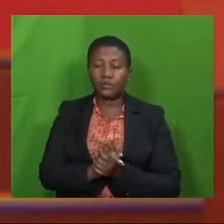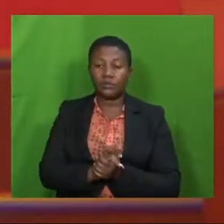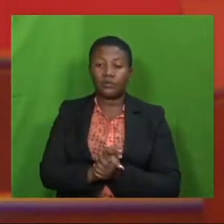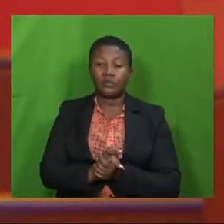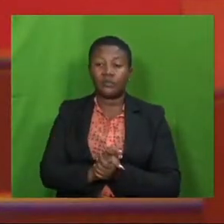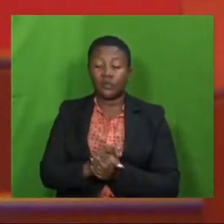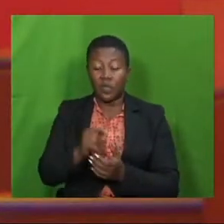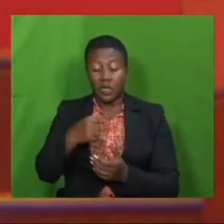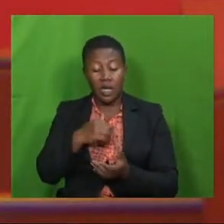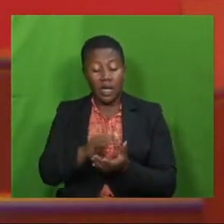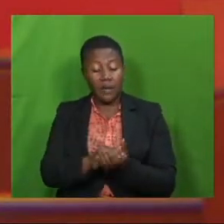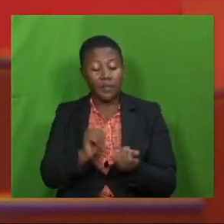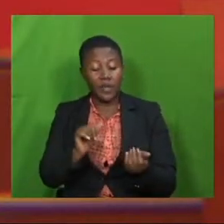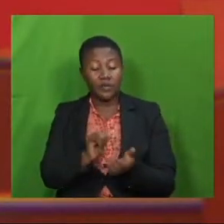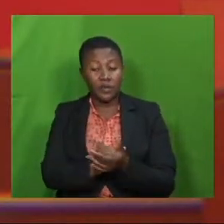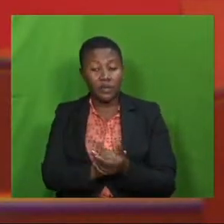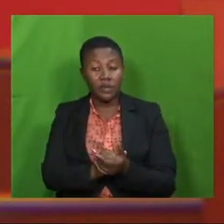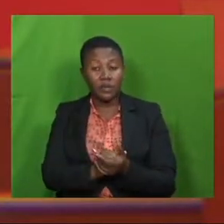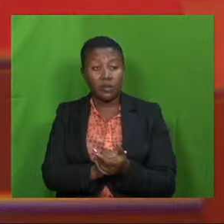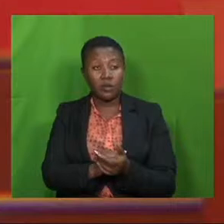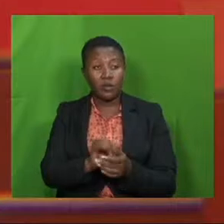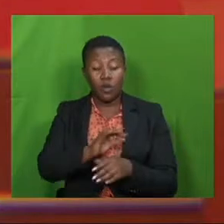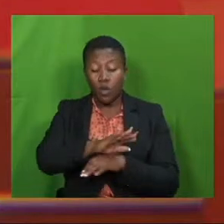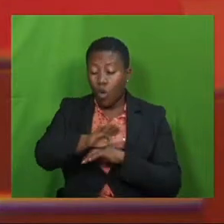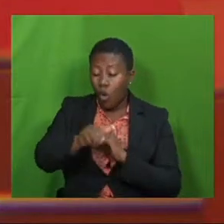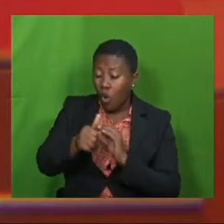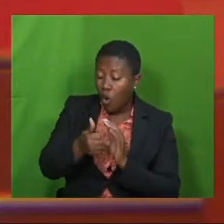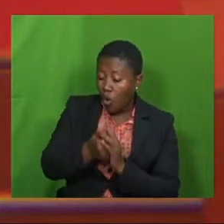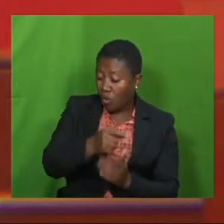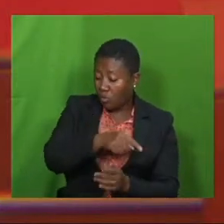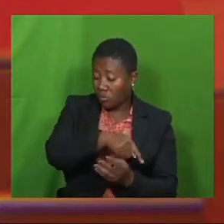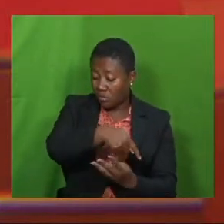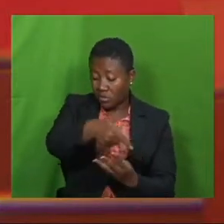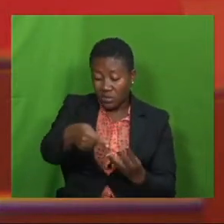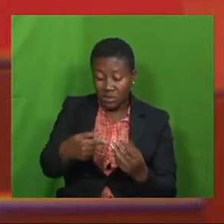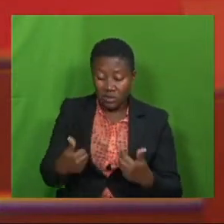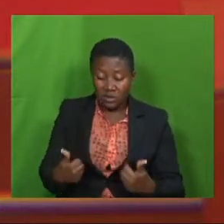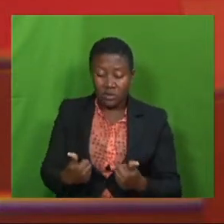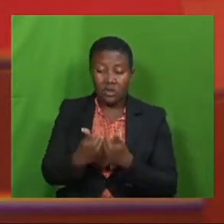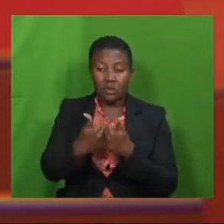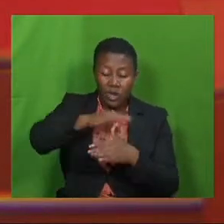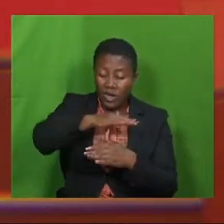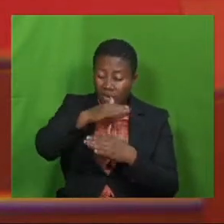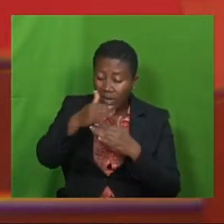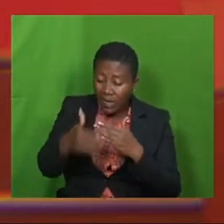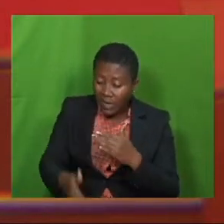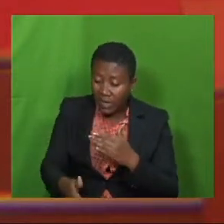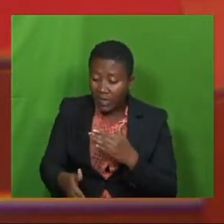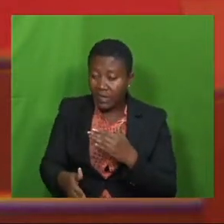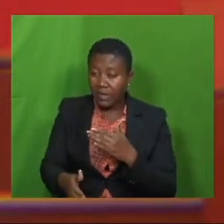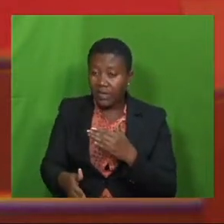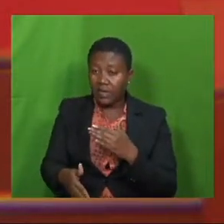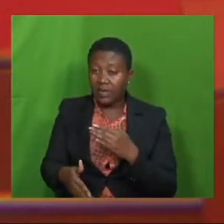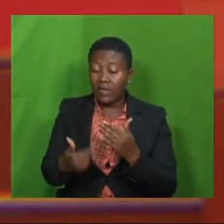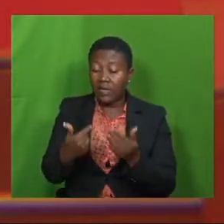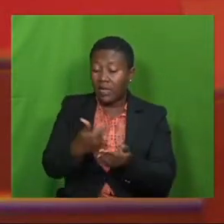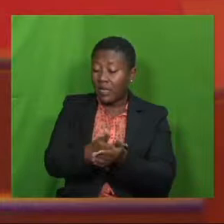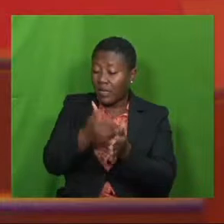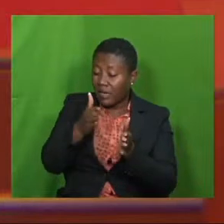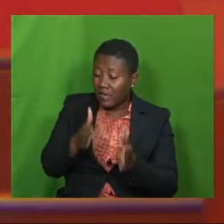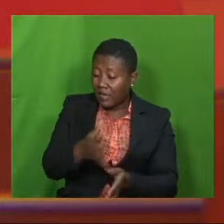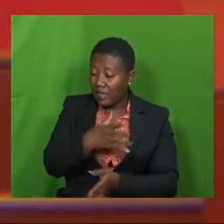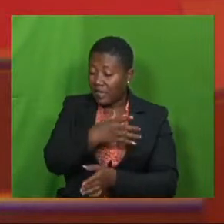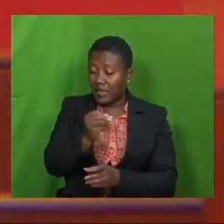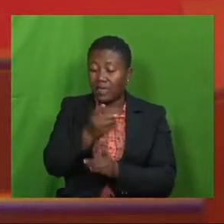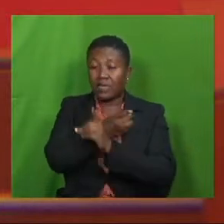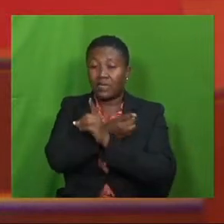I trust that all these challenges shall soon be over, and Ghanaian, our democracy,